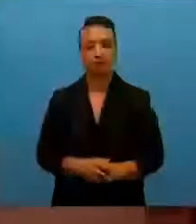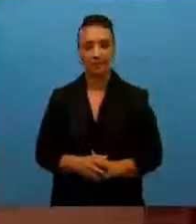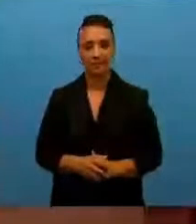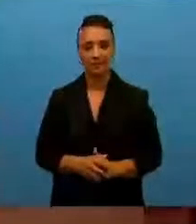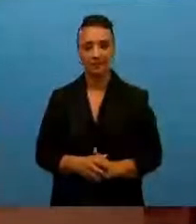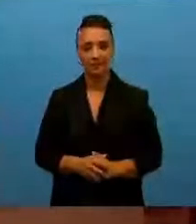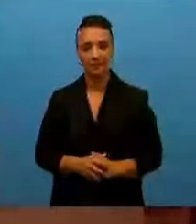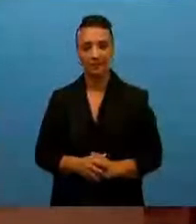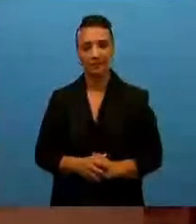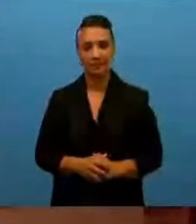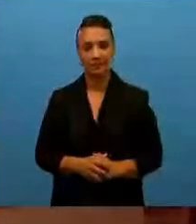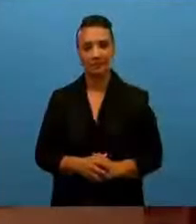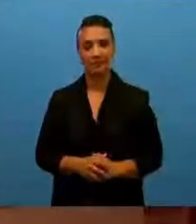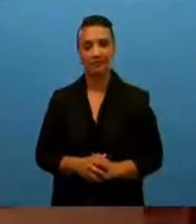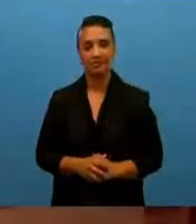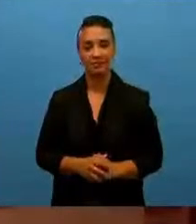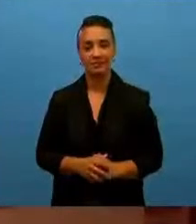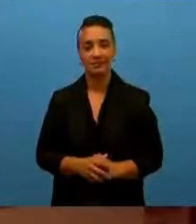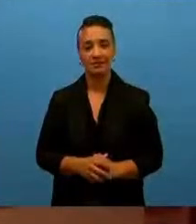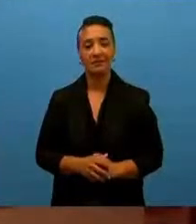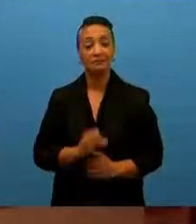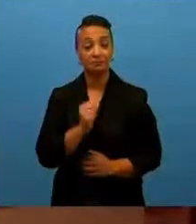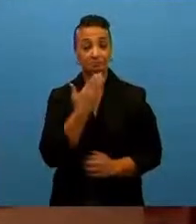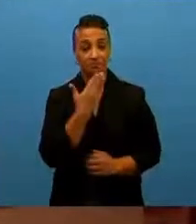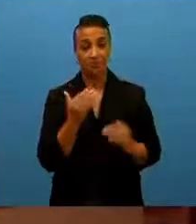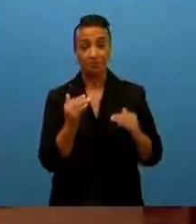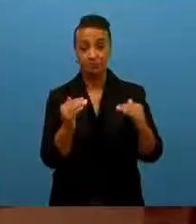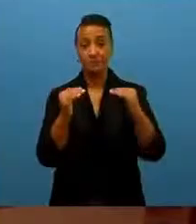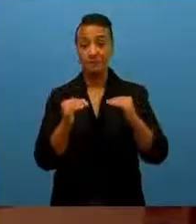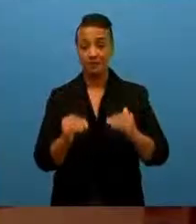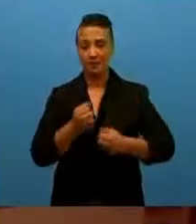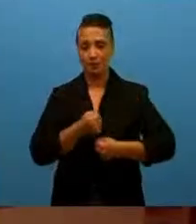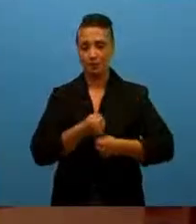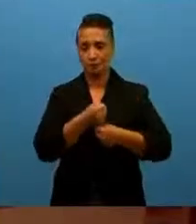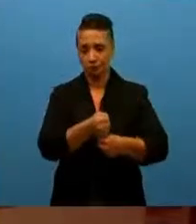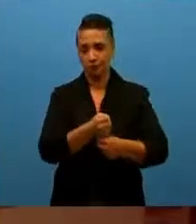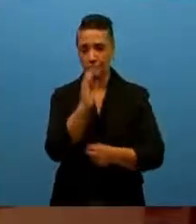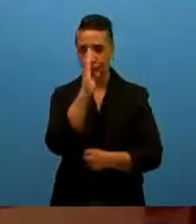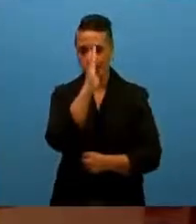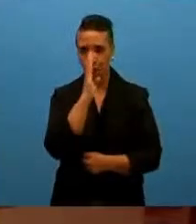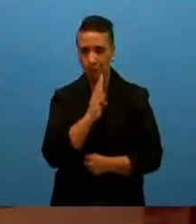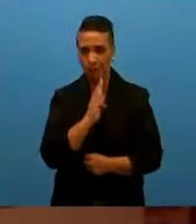Okay, the next speaker is Tiago Menez, Brazil.